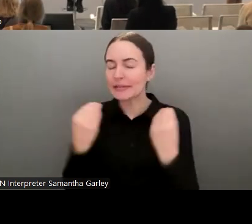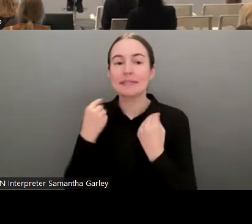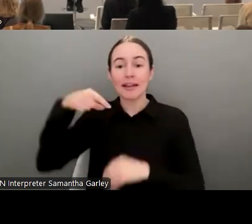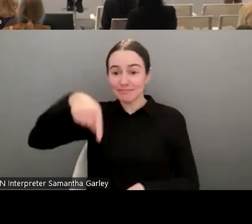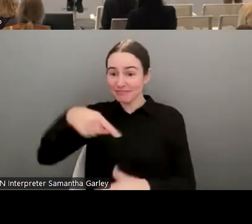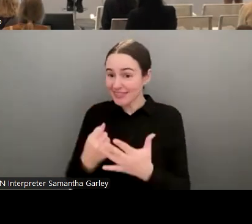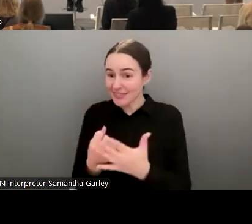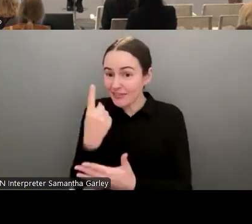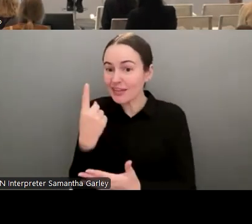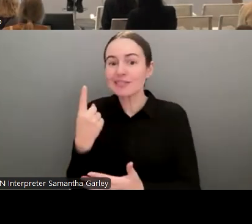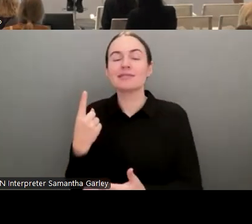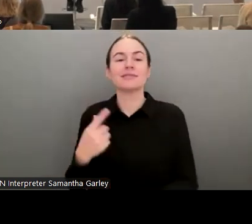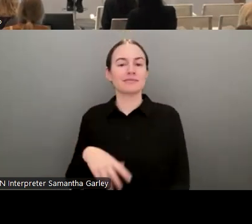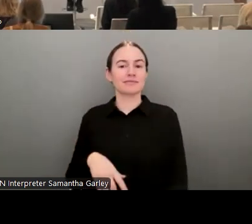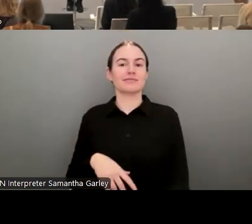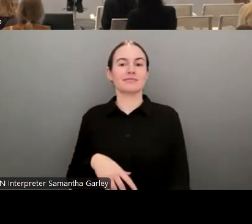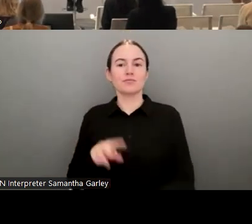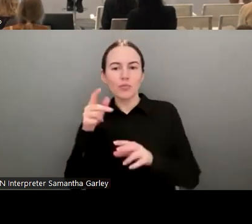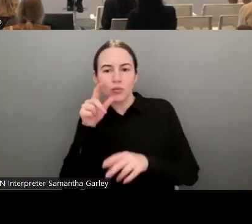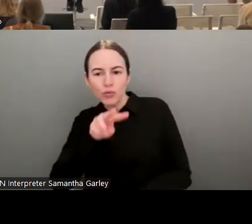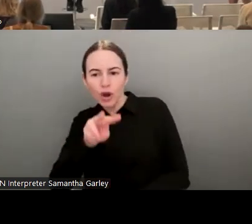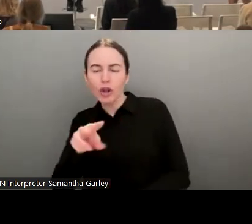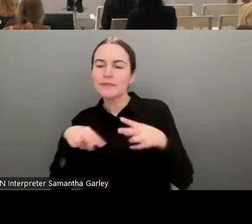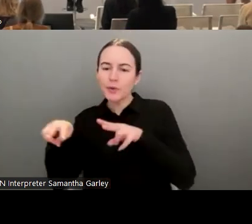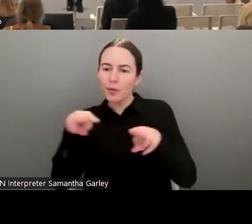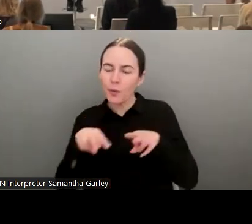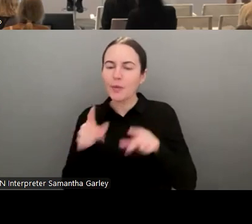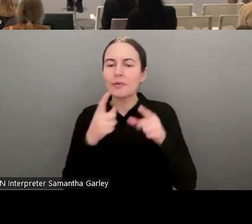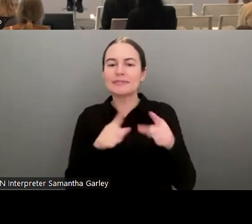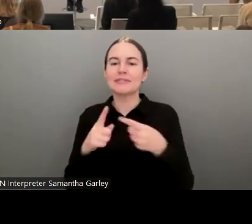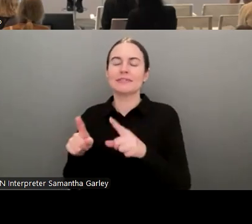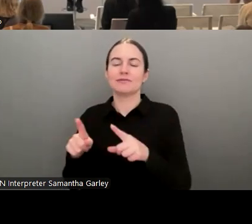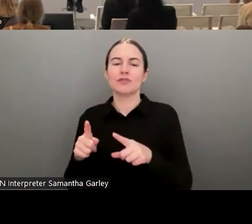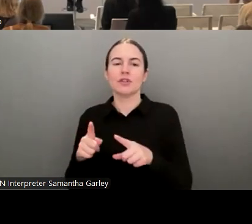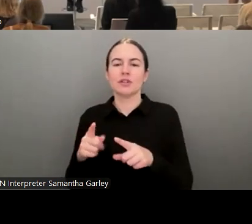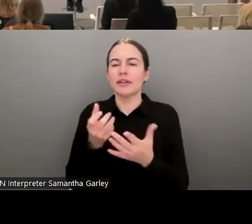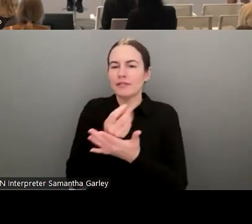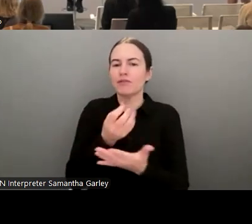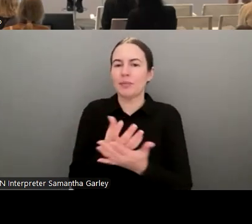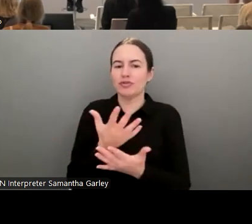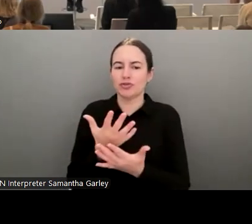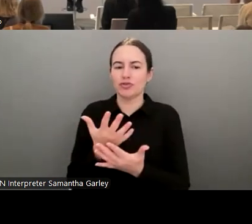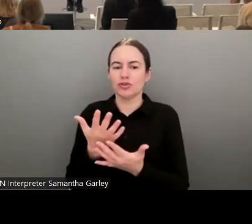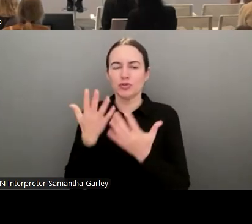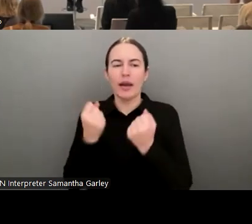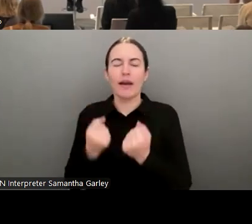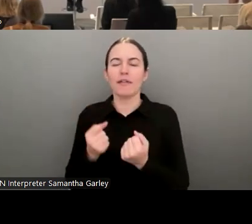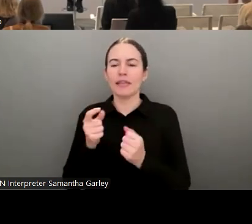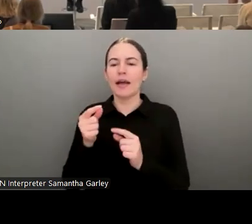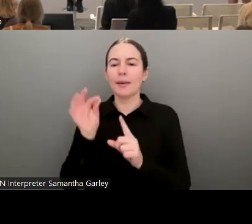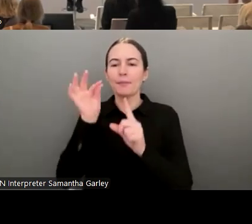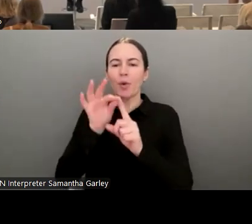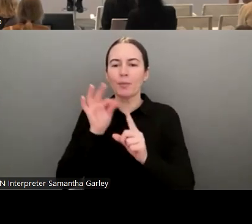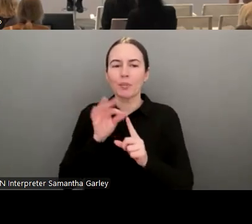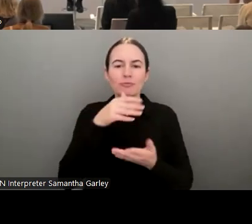or watch webinars and gain these points to